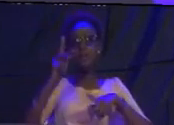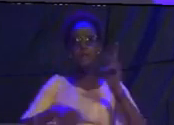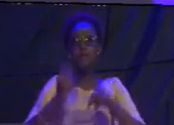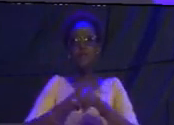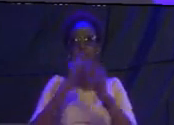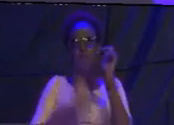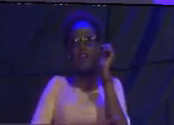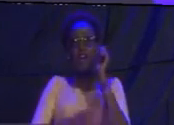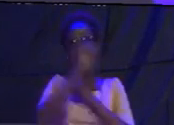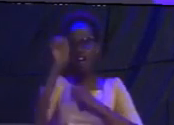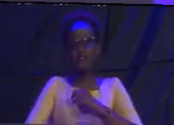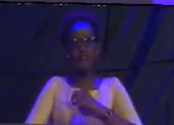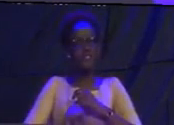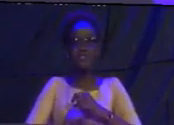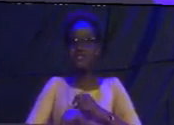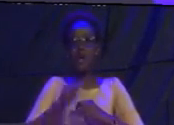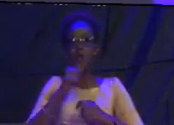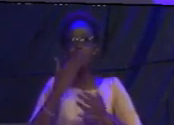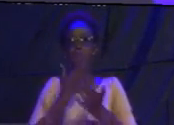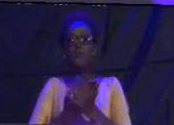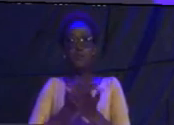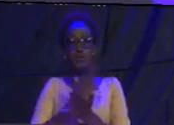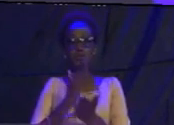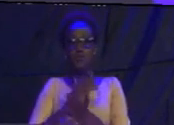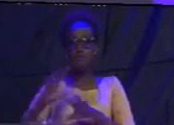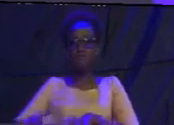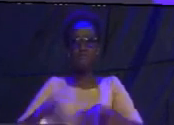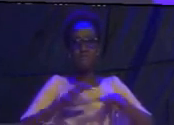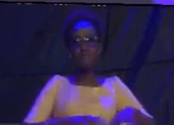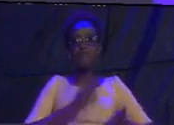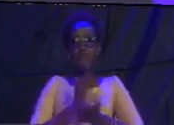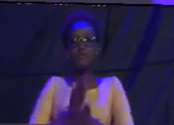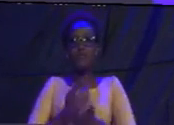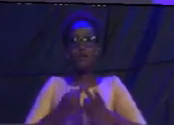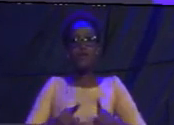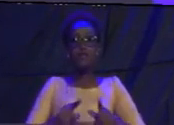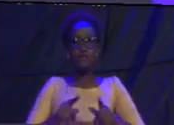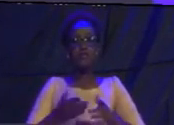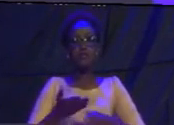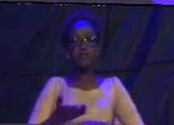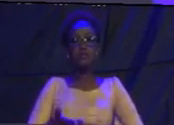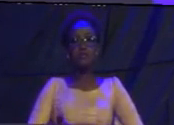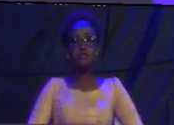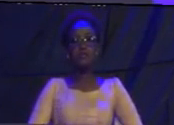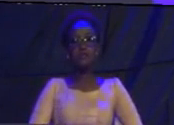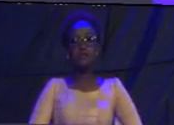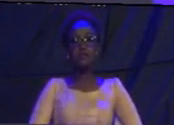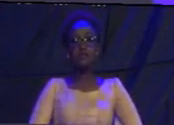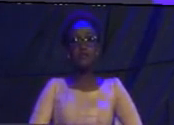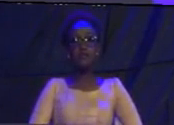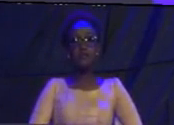When we stood up and began to claim it is time for Africa to arise, the livelihoods of Africans were